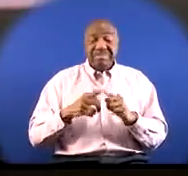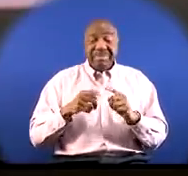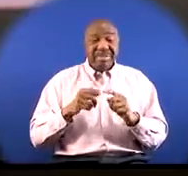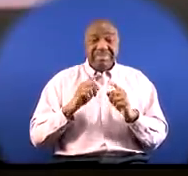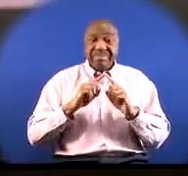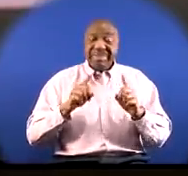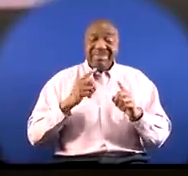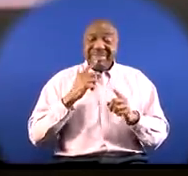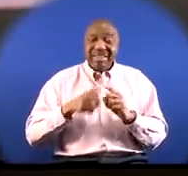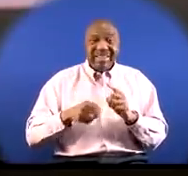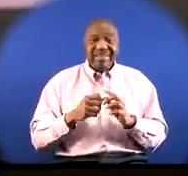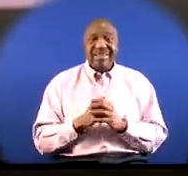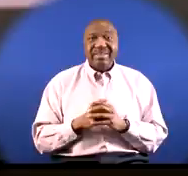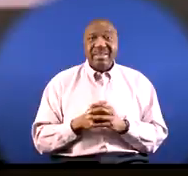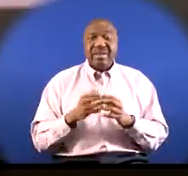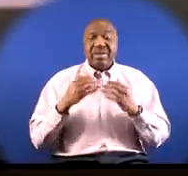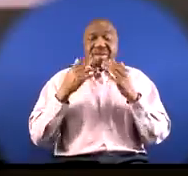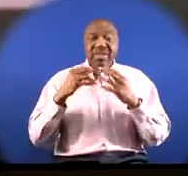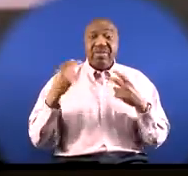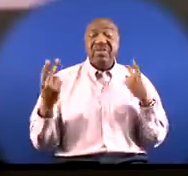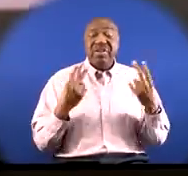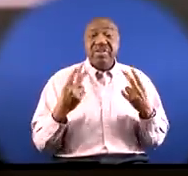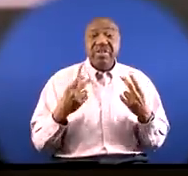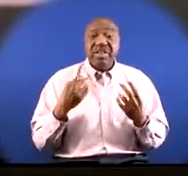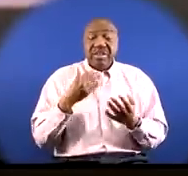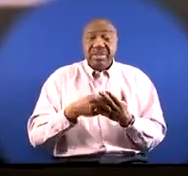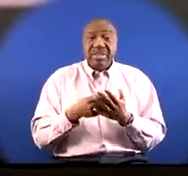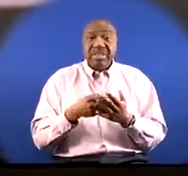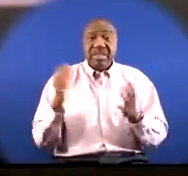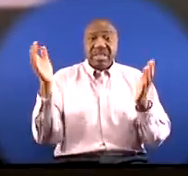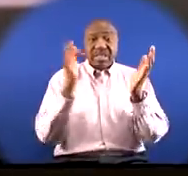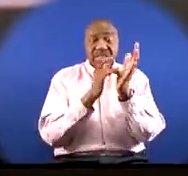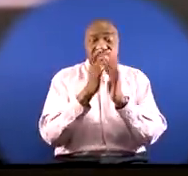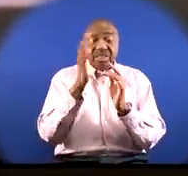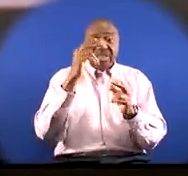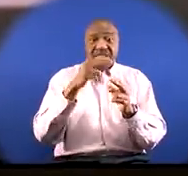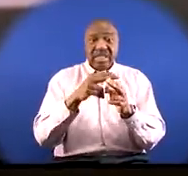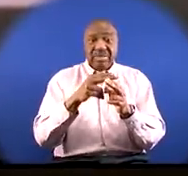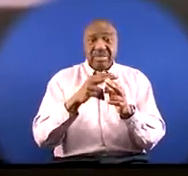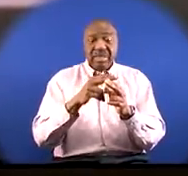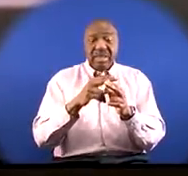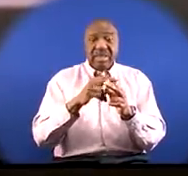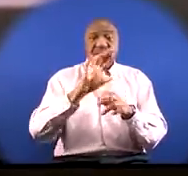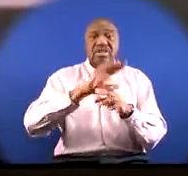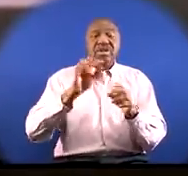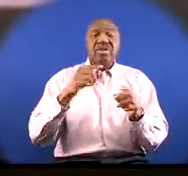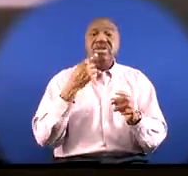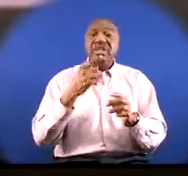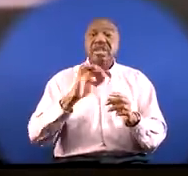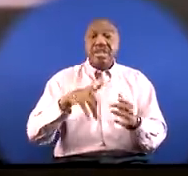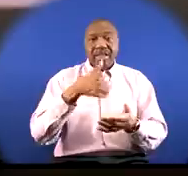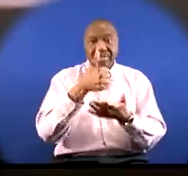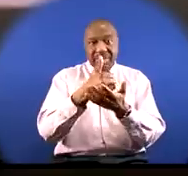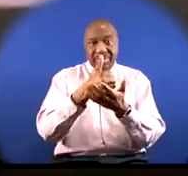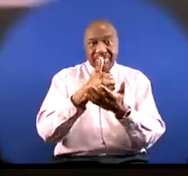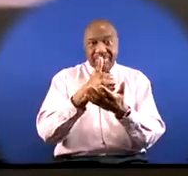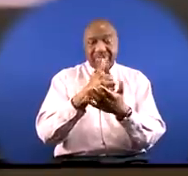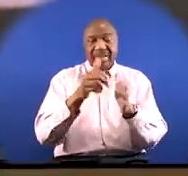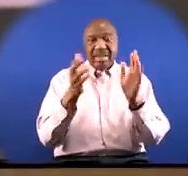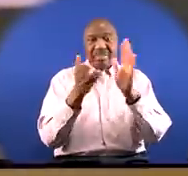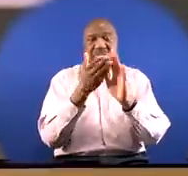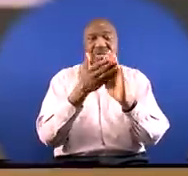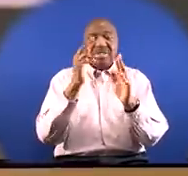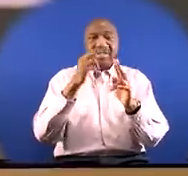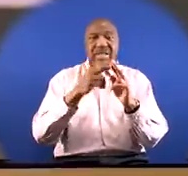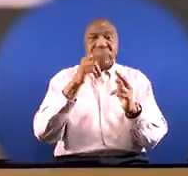you for victory in our finances, and we'll say it until we see it in Jesus' name. Let the church say amen. Praise the name